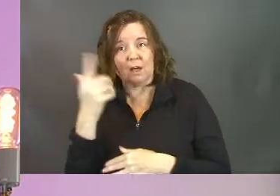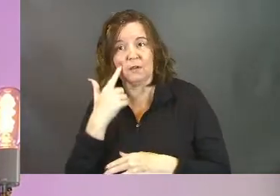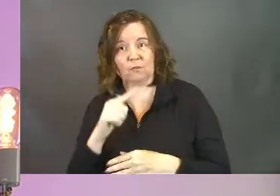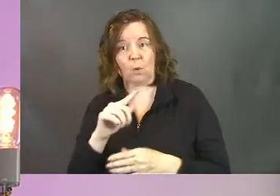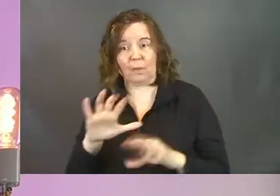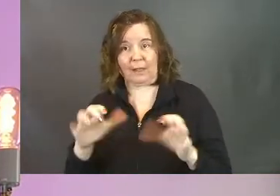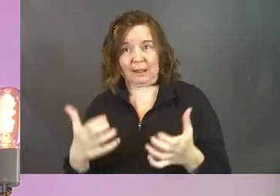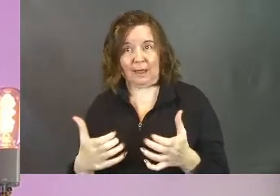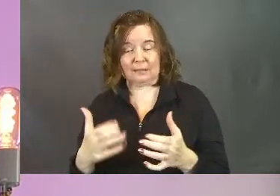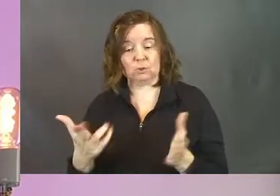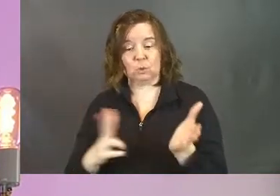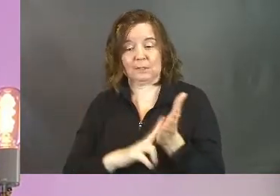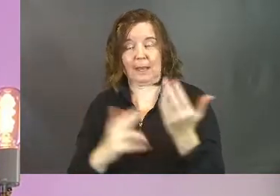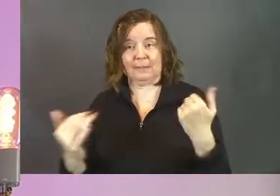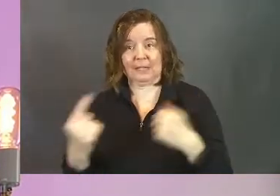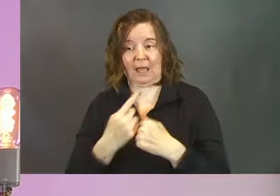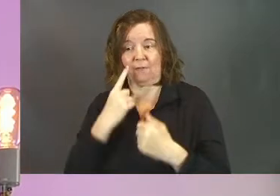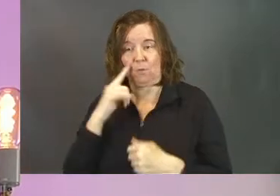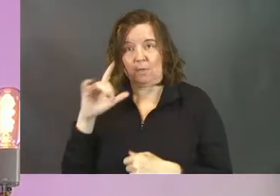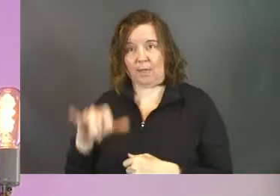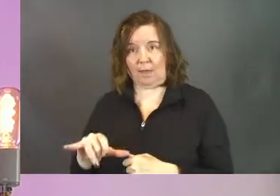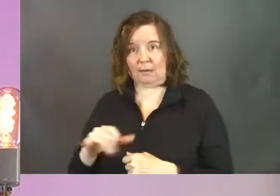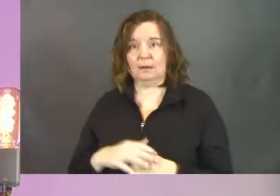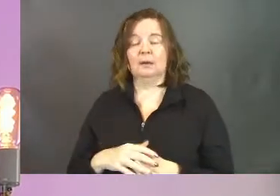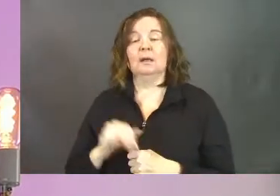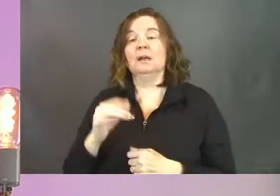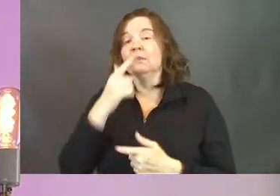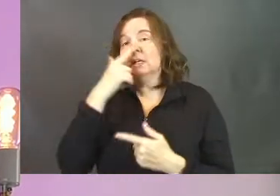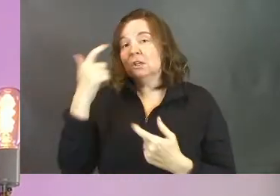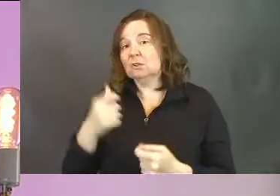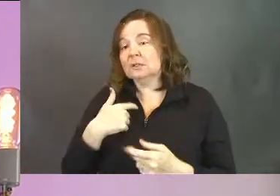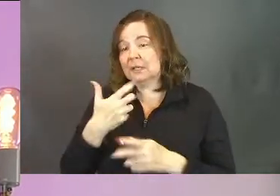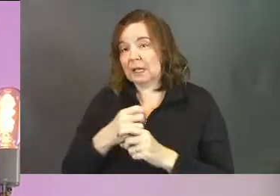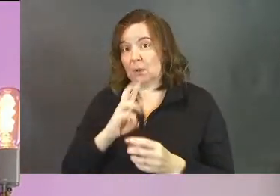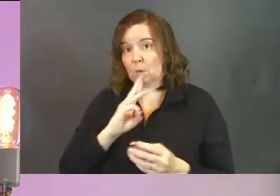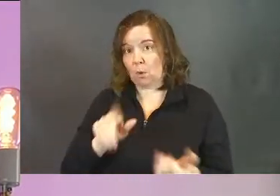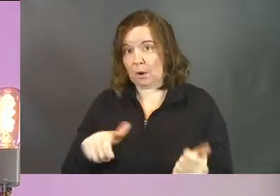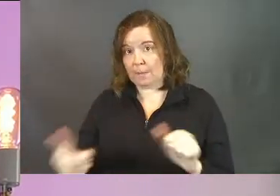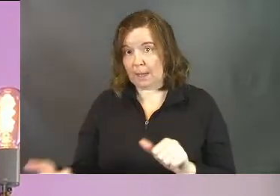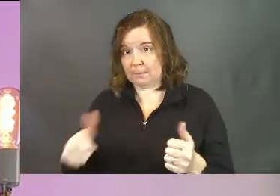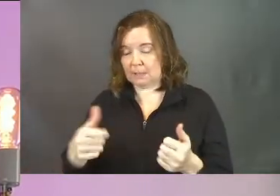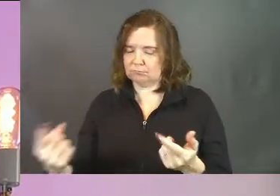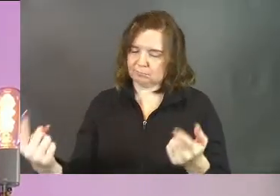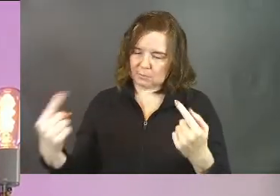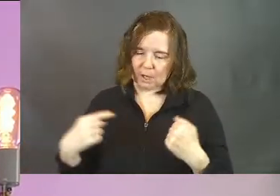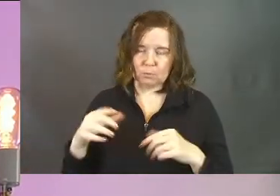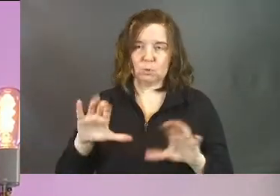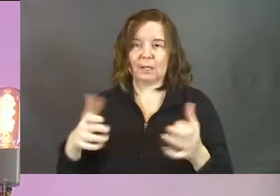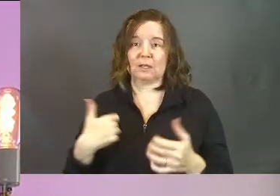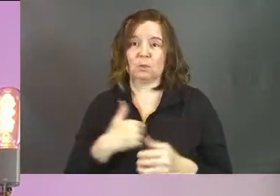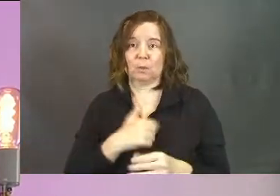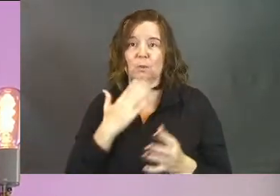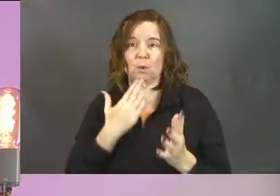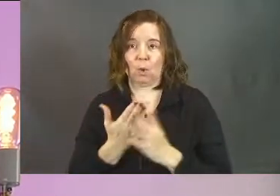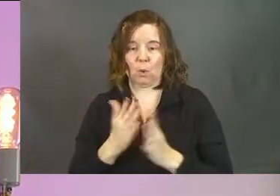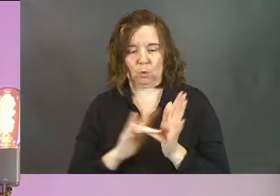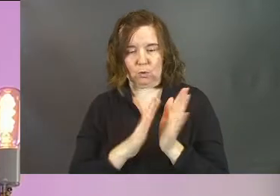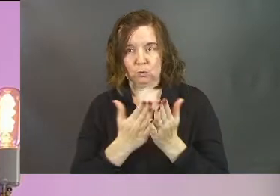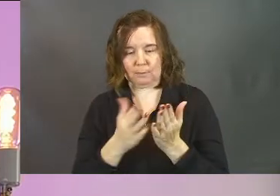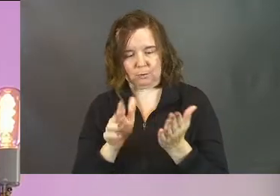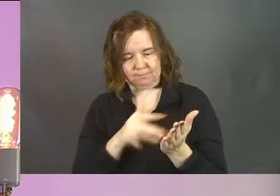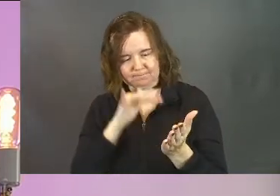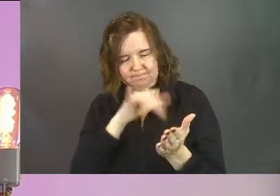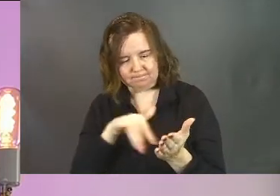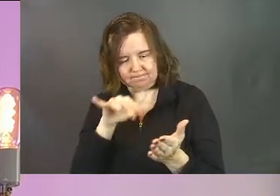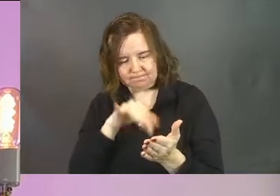the baptism class. Sign up today for that. If you're interested in getting water baptized, come to the class, because we're going to go through the scriptures together